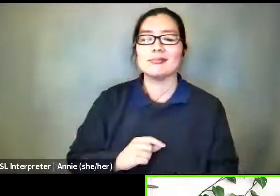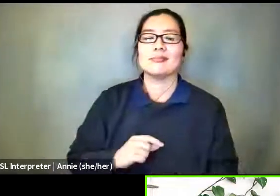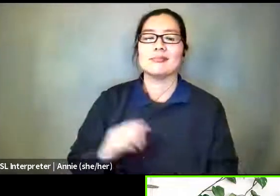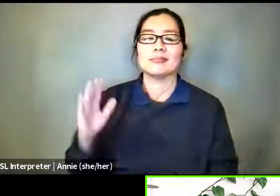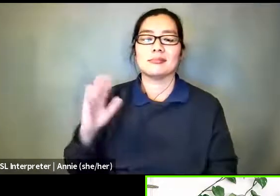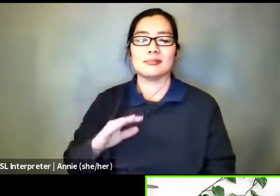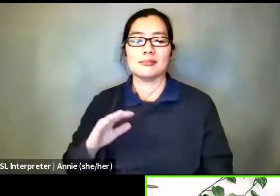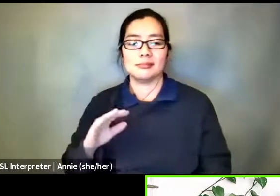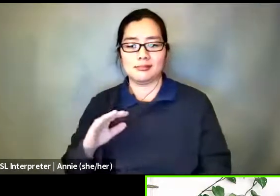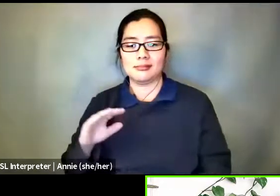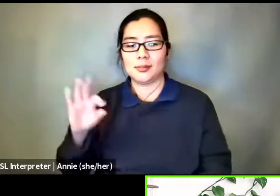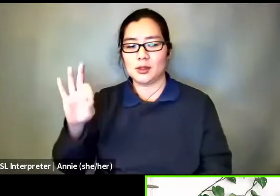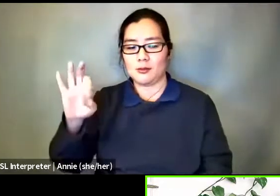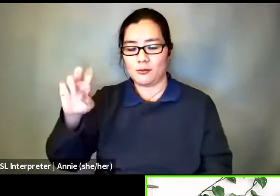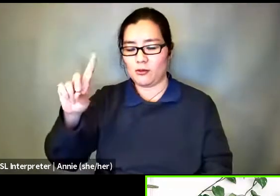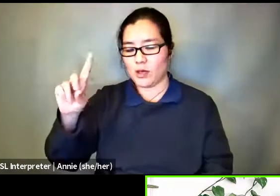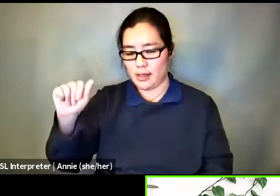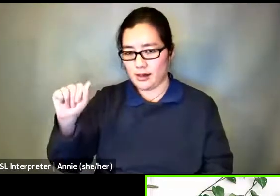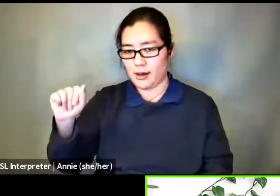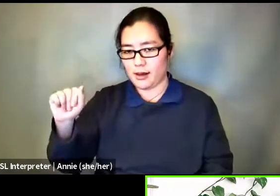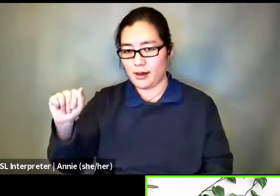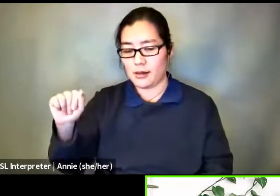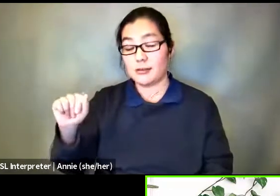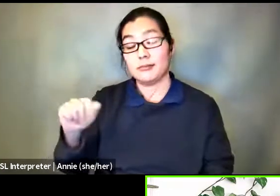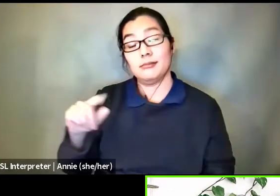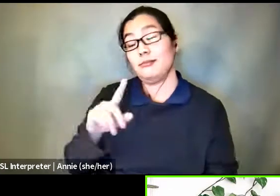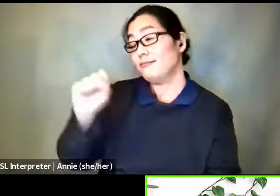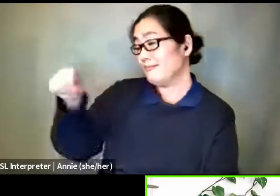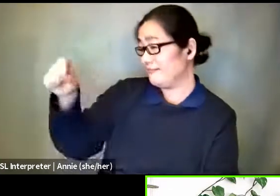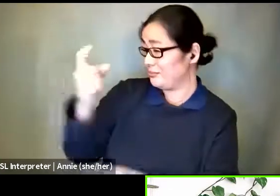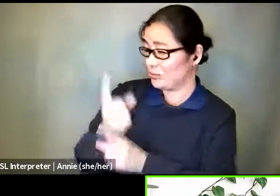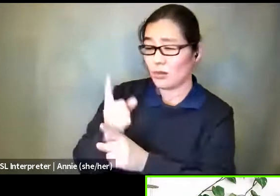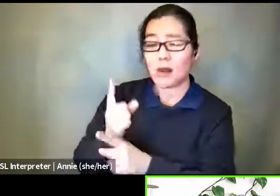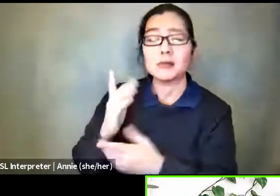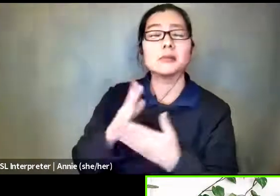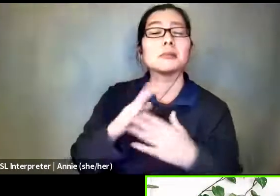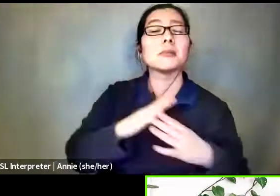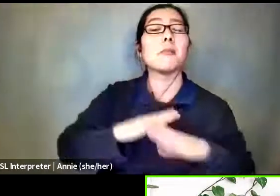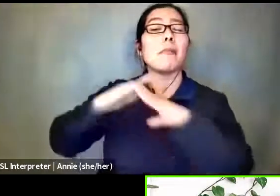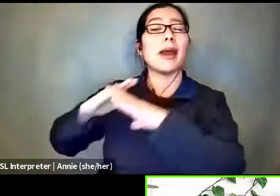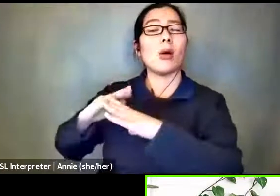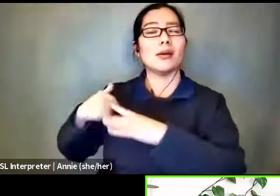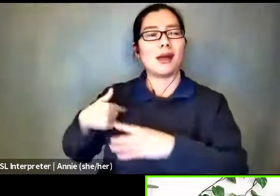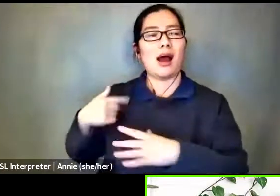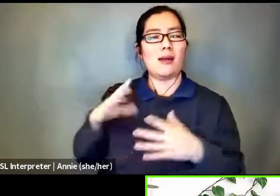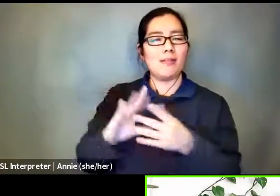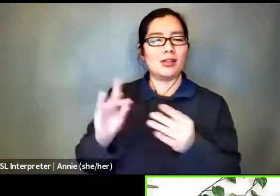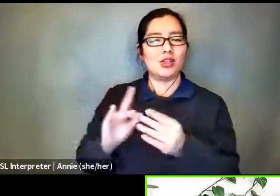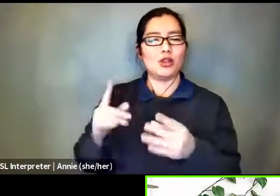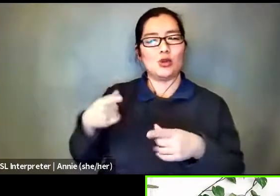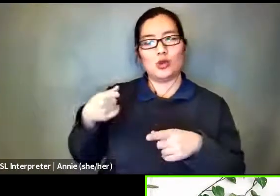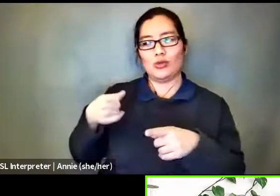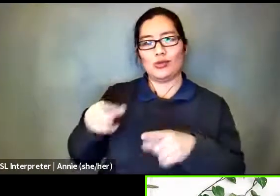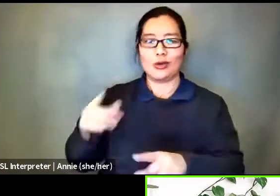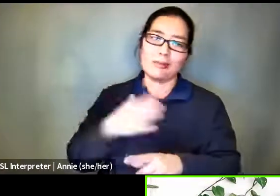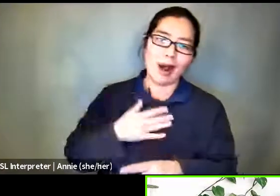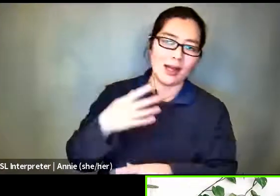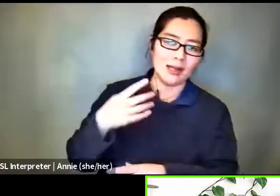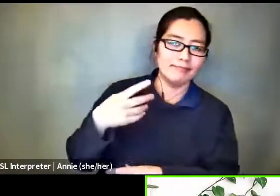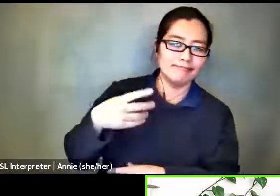Absolutely. So some of the barriers I mentioned in my own, I think, summary of my life as well. There's certainly, and you mentioned it just